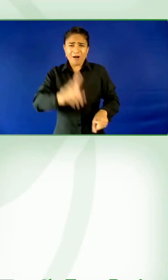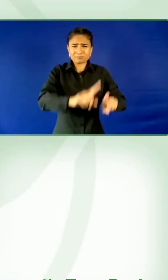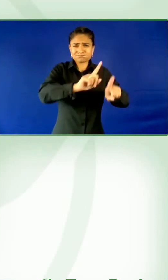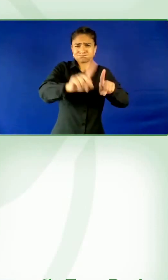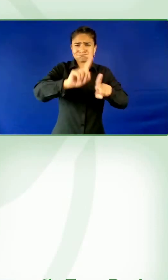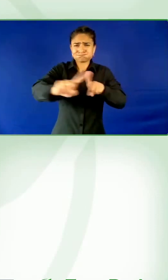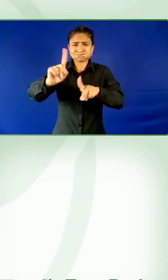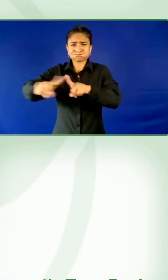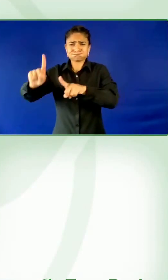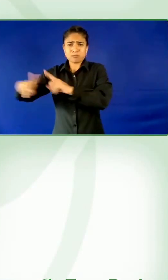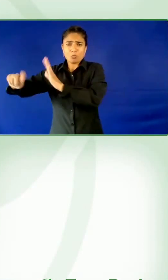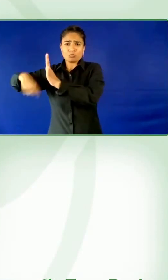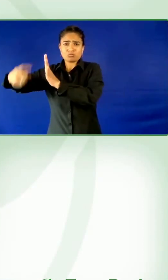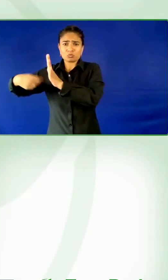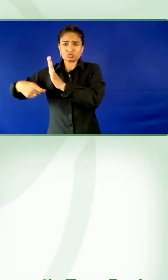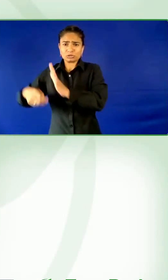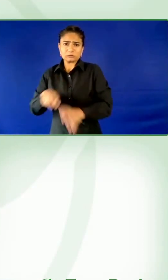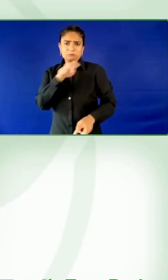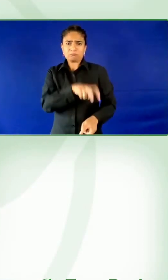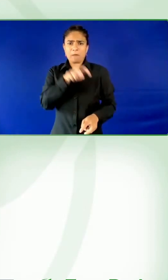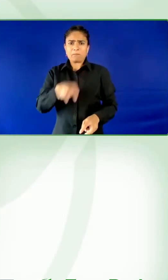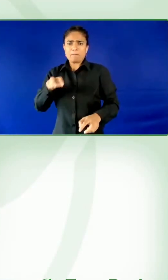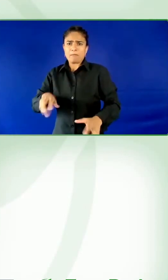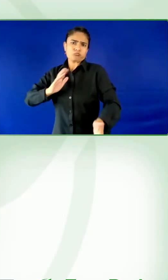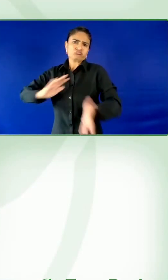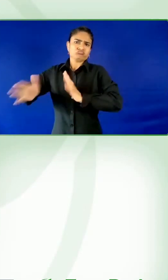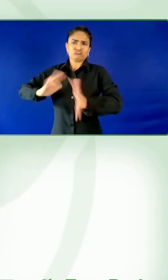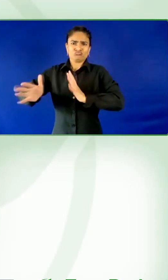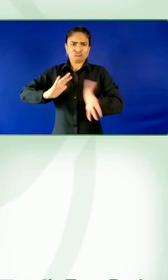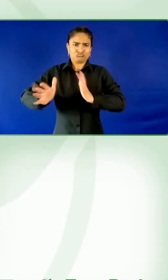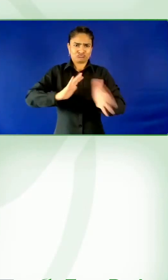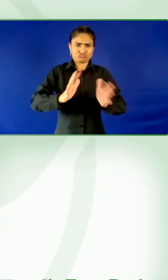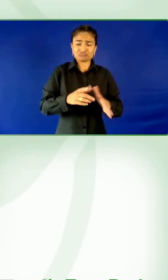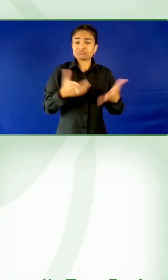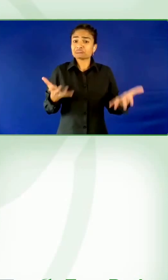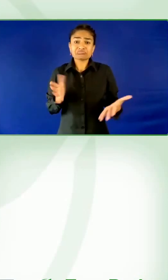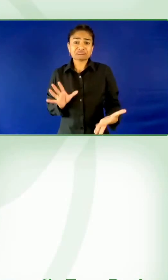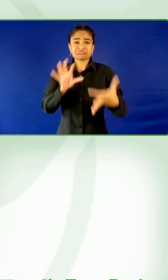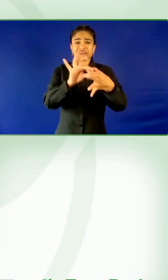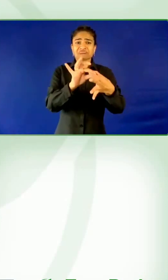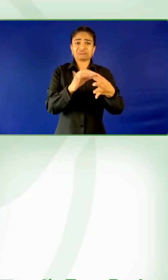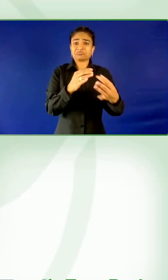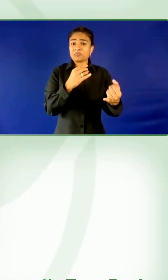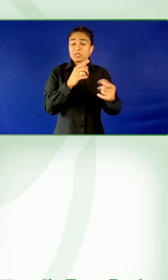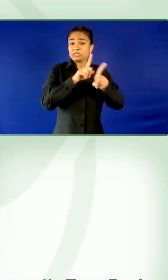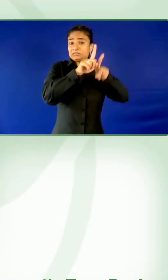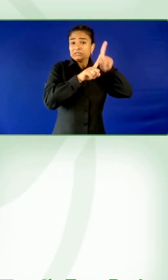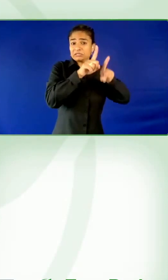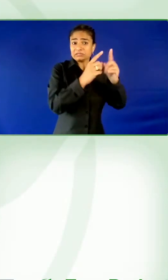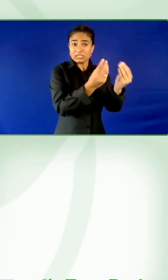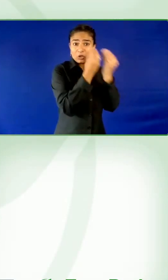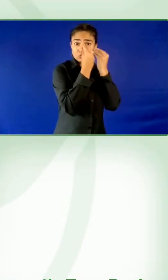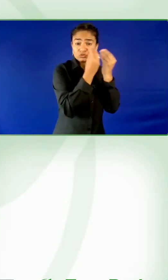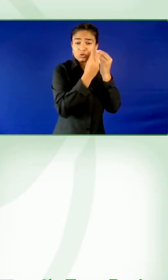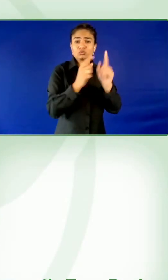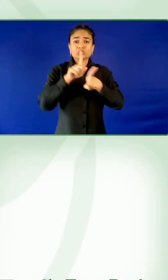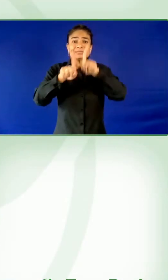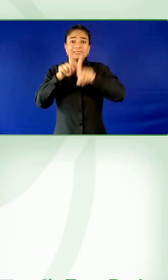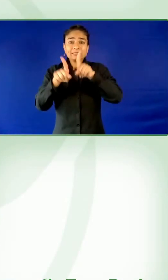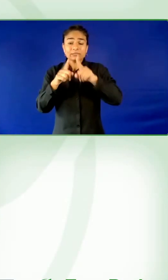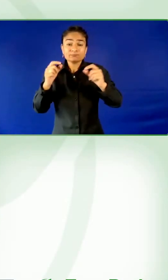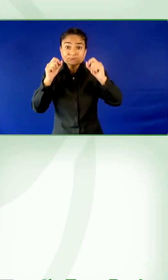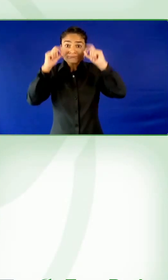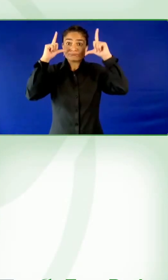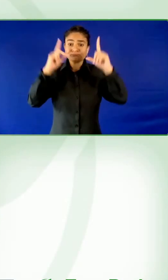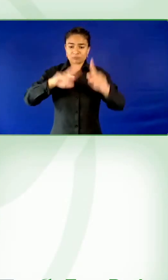sexual harassment issues. We will hear briefly about each of their programs, and then we hope